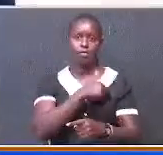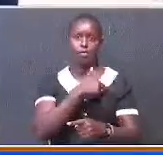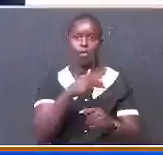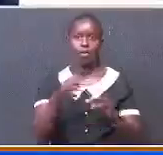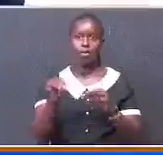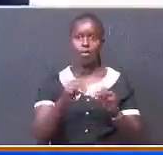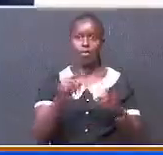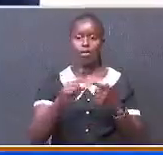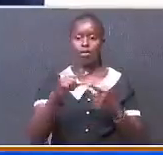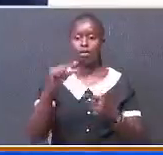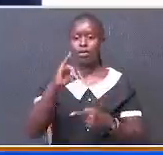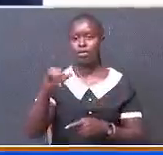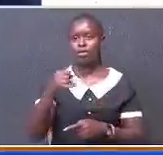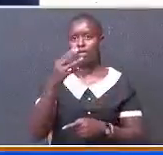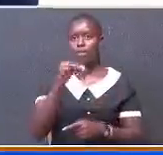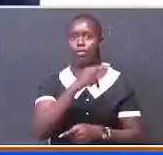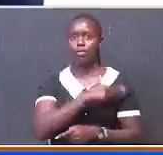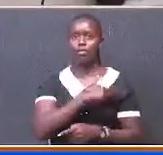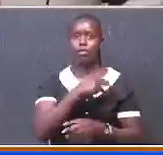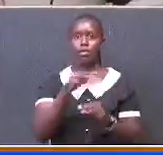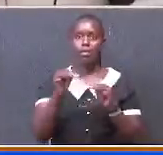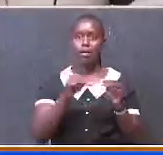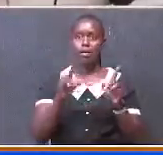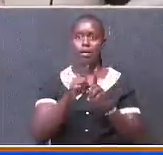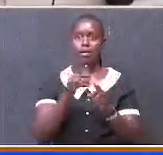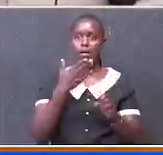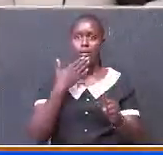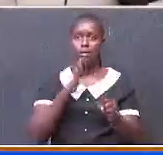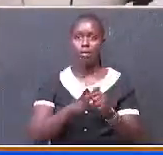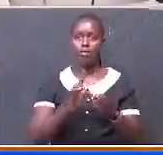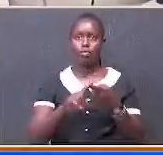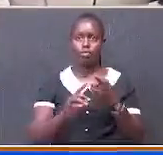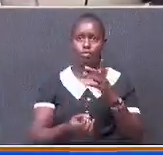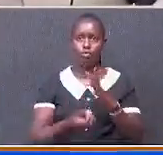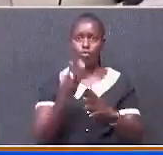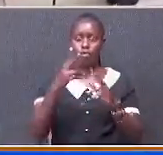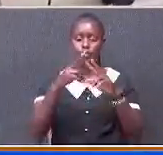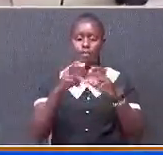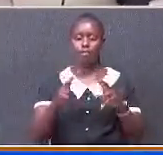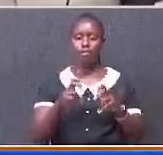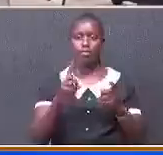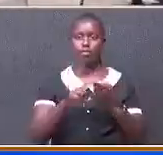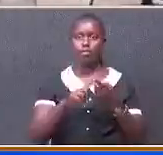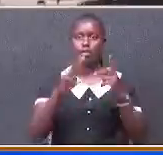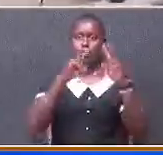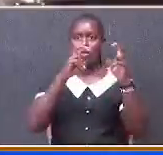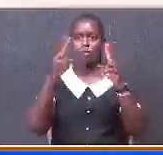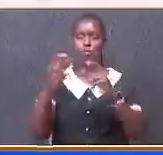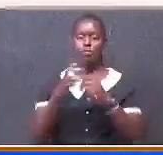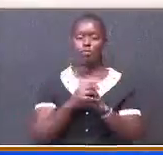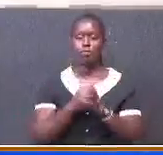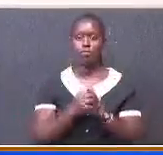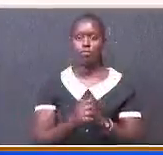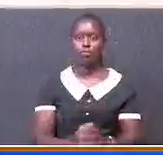the GM Kariuki Hospital management has promised to launch an investigation into the matter.